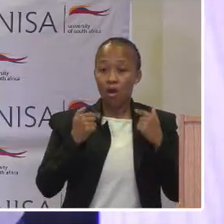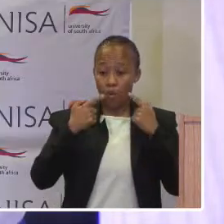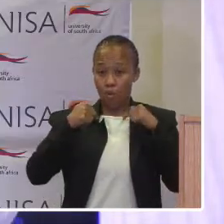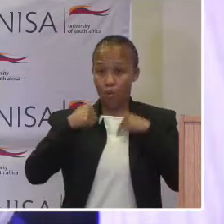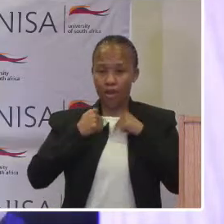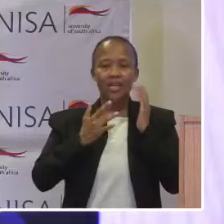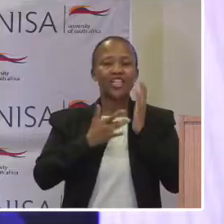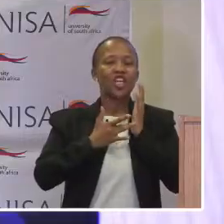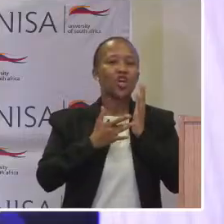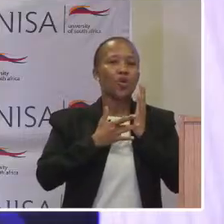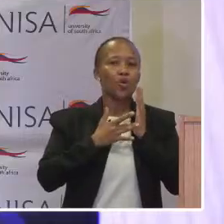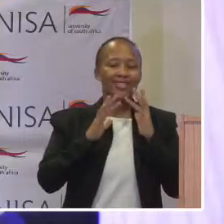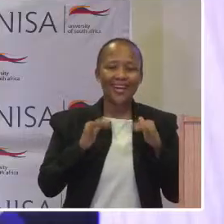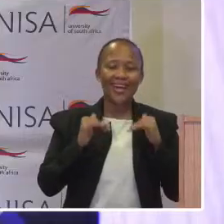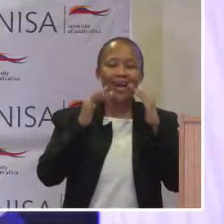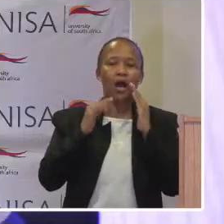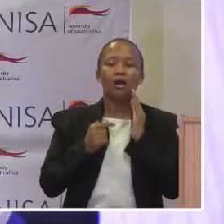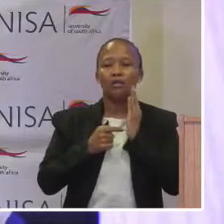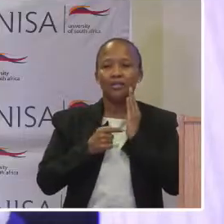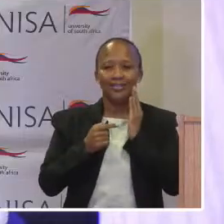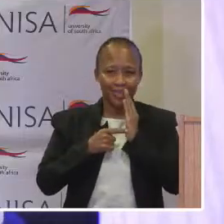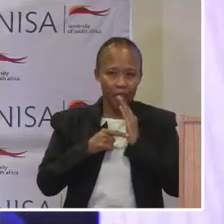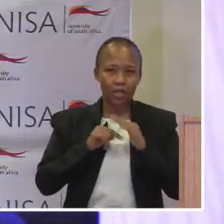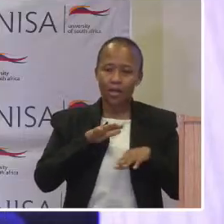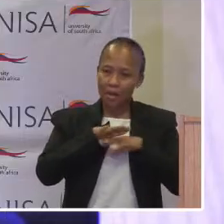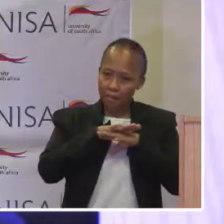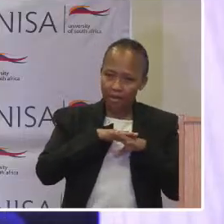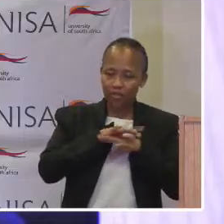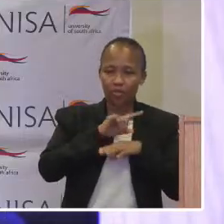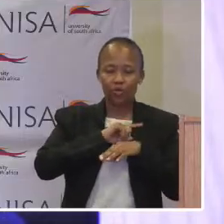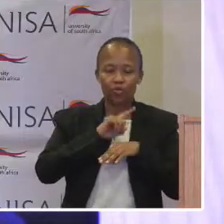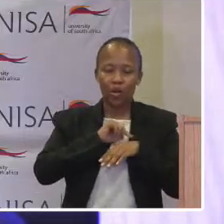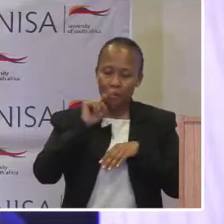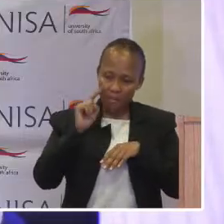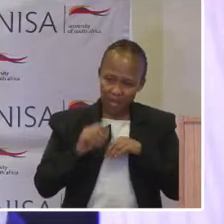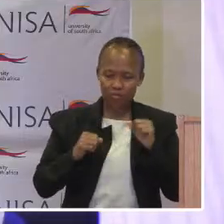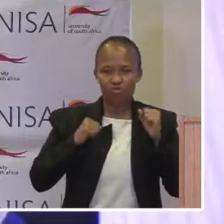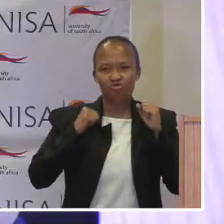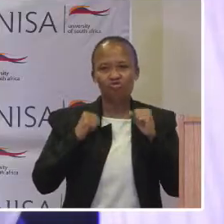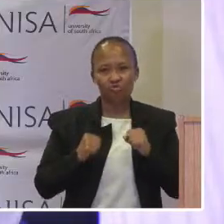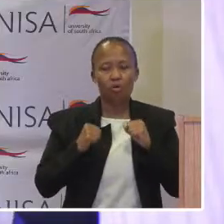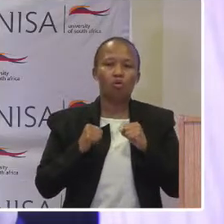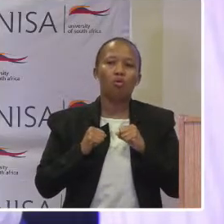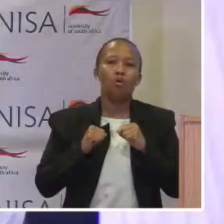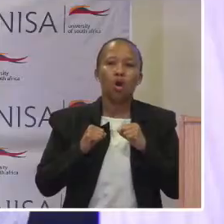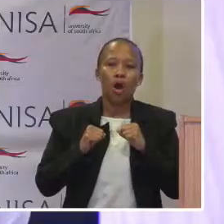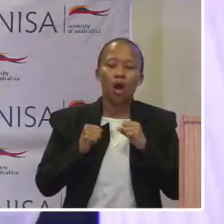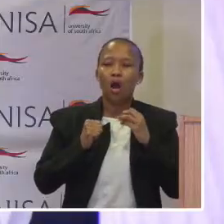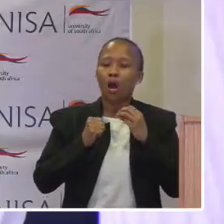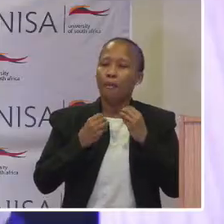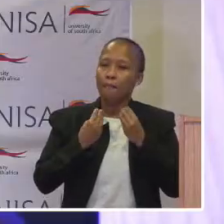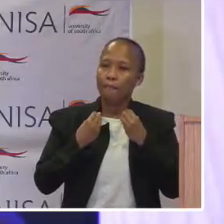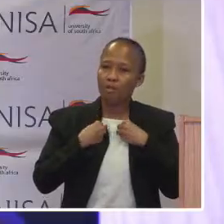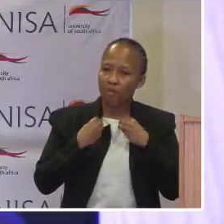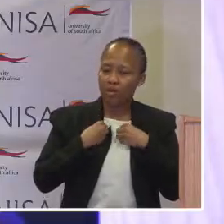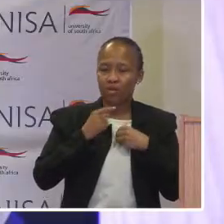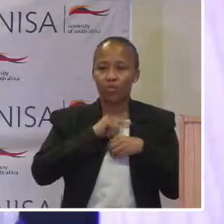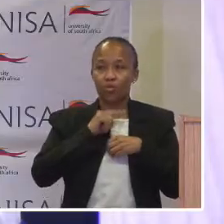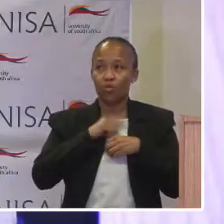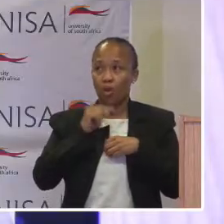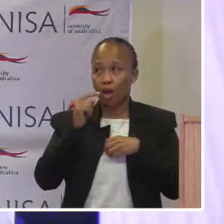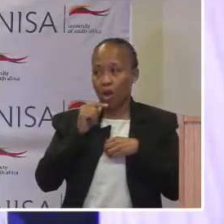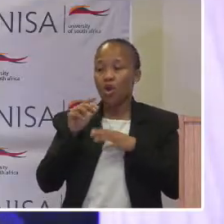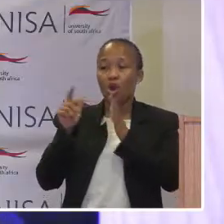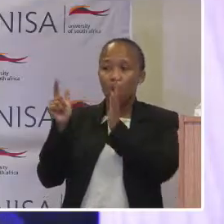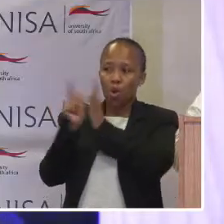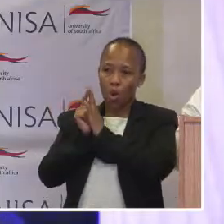and high-tech based, because there needs to be a strong intellectual property component to it, because we are mandated by law to stick to our